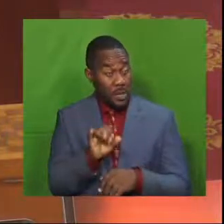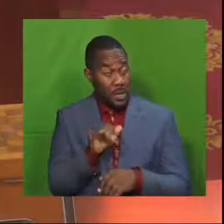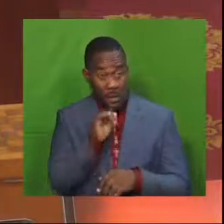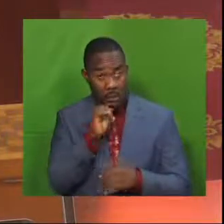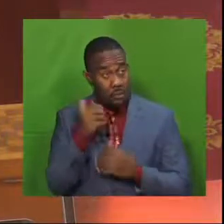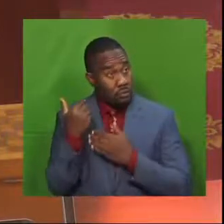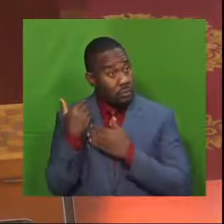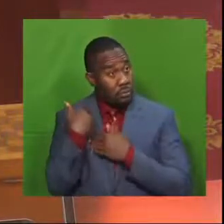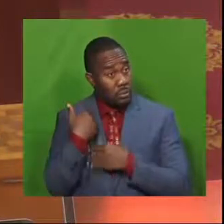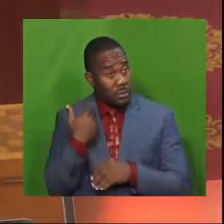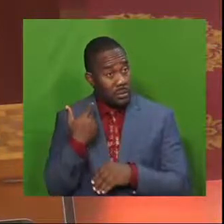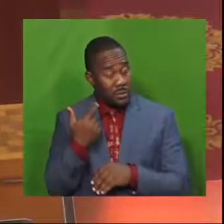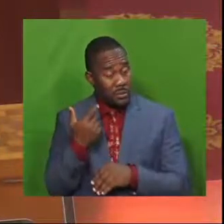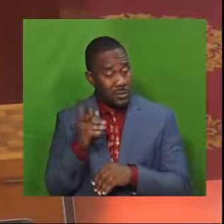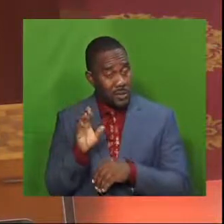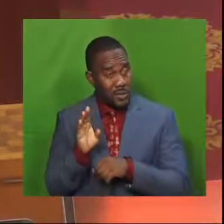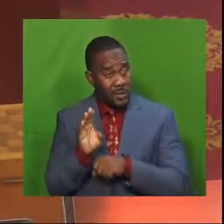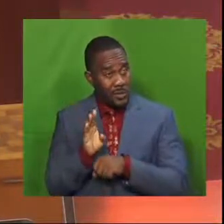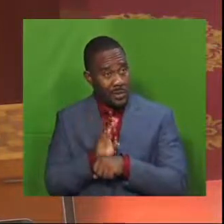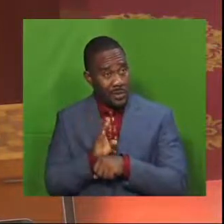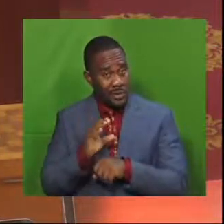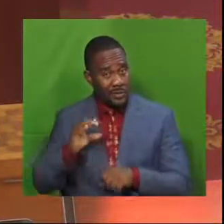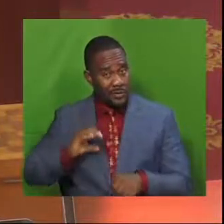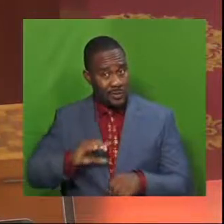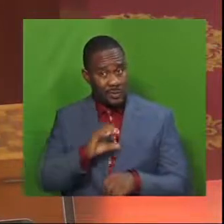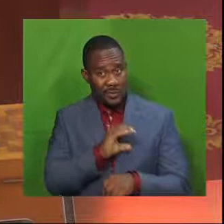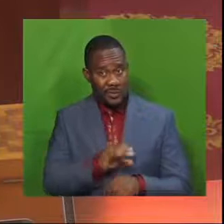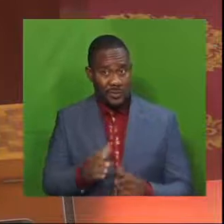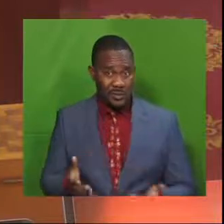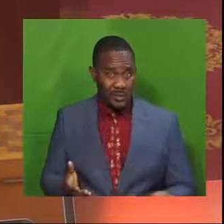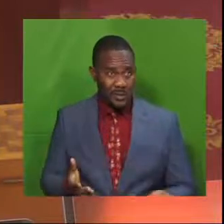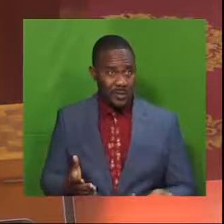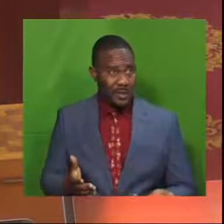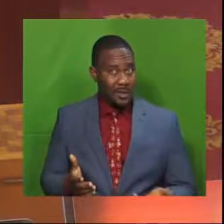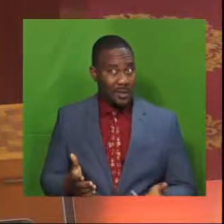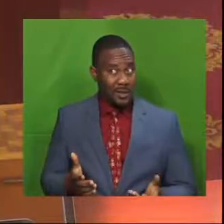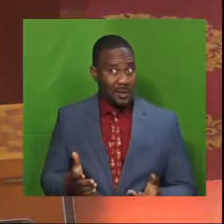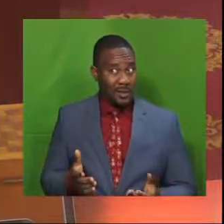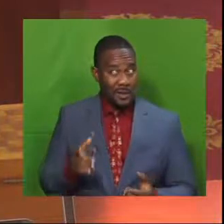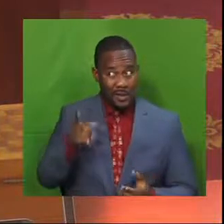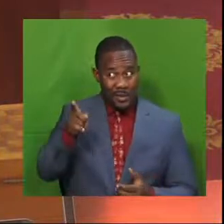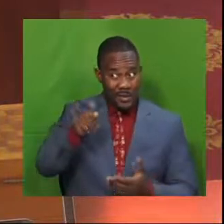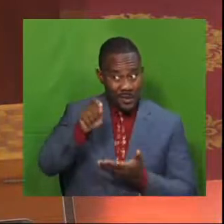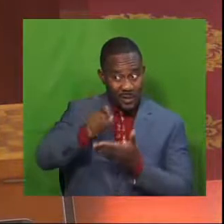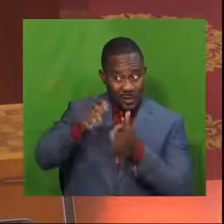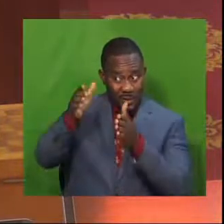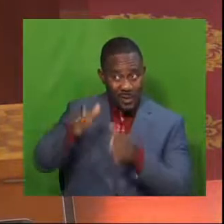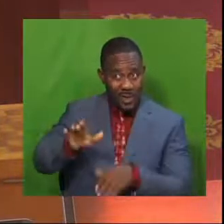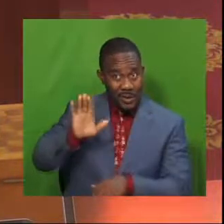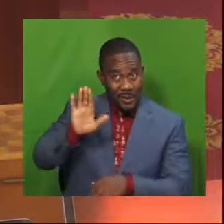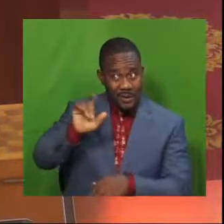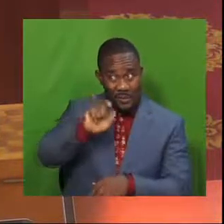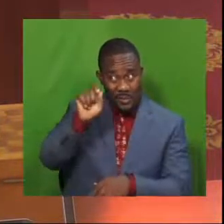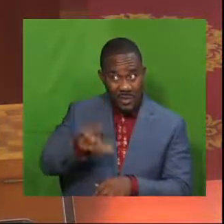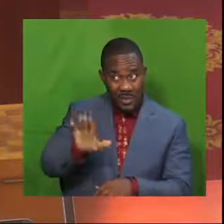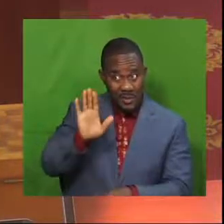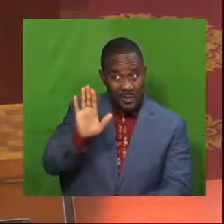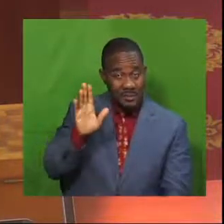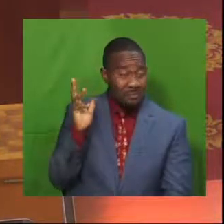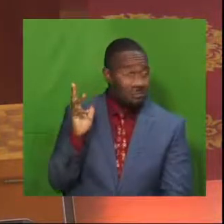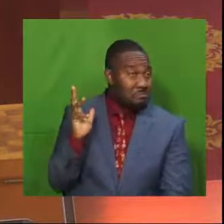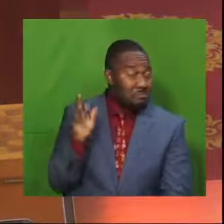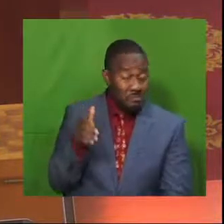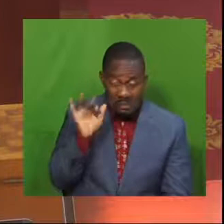responsibility. It is the responsibility of the honorable member. And once Mr. Speaker has admitted